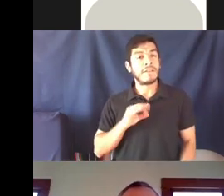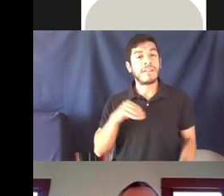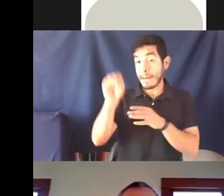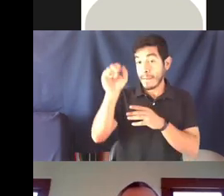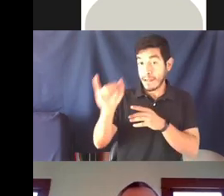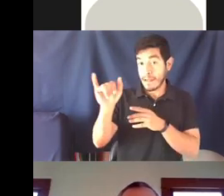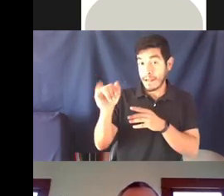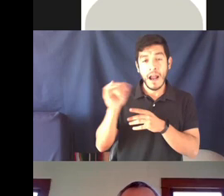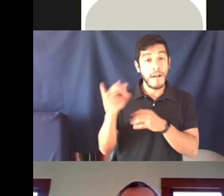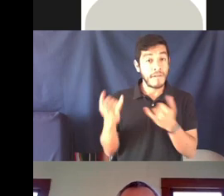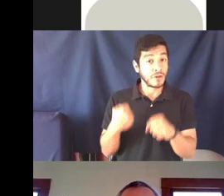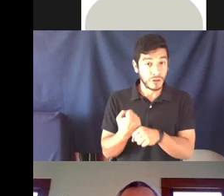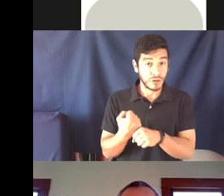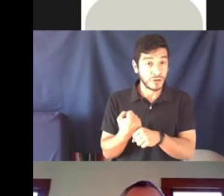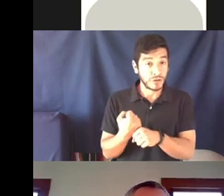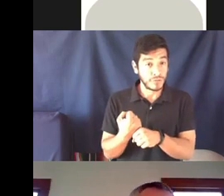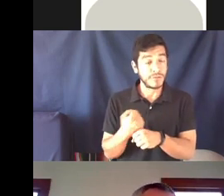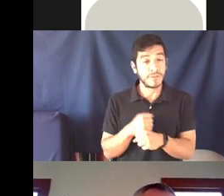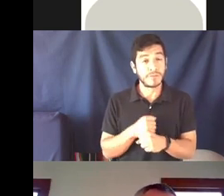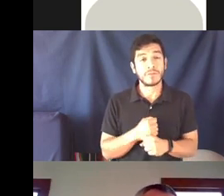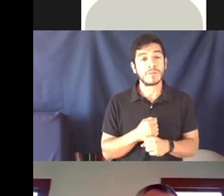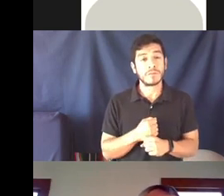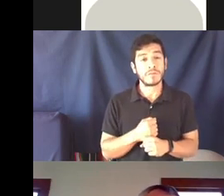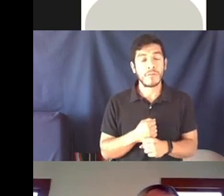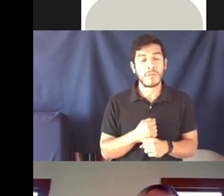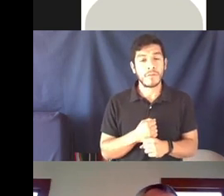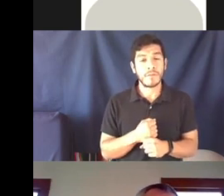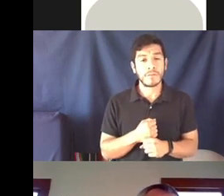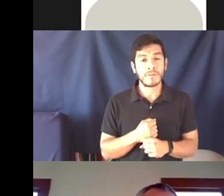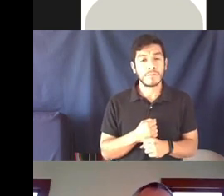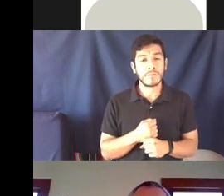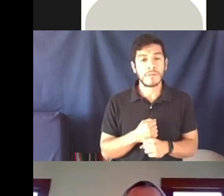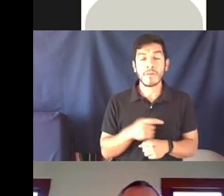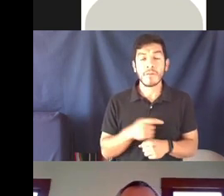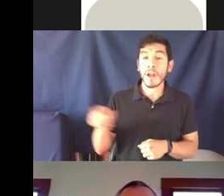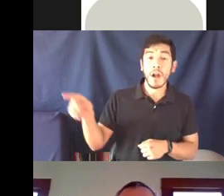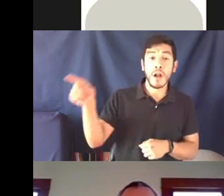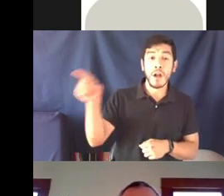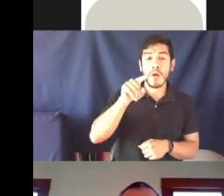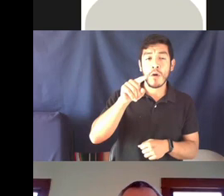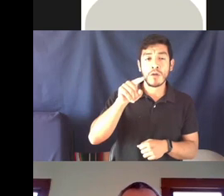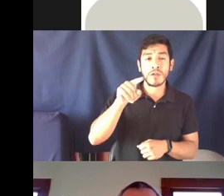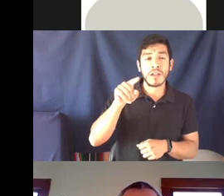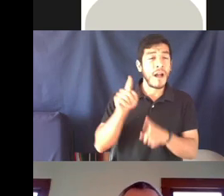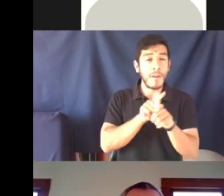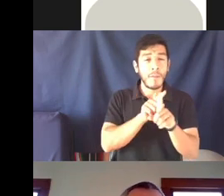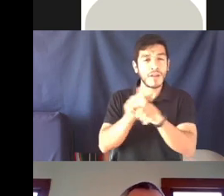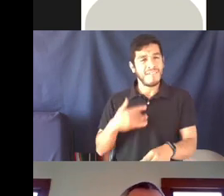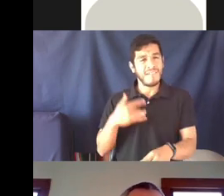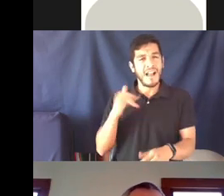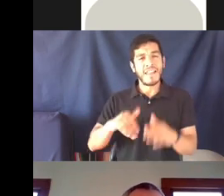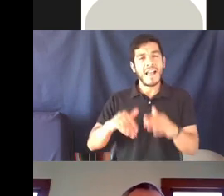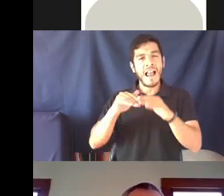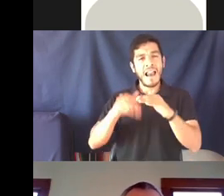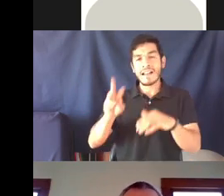and those practitioners said that they felt that less than 60% of their matches were in touch with each other, which was